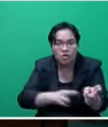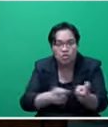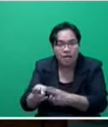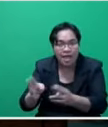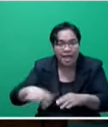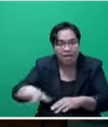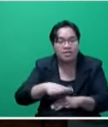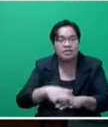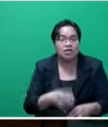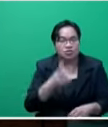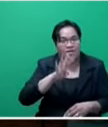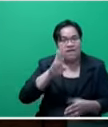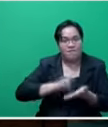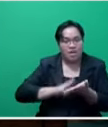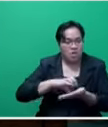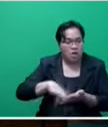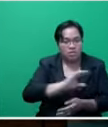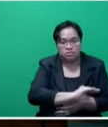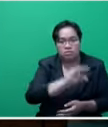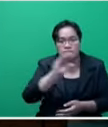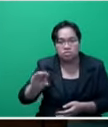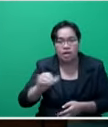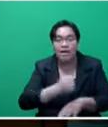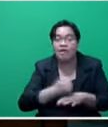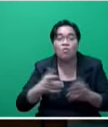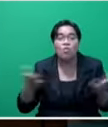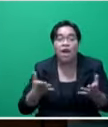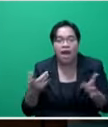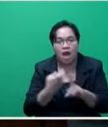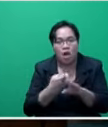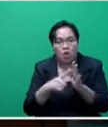million in the establishment of a government station on the island of Koro.